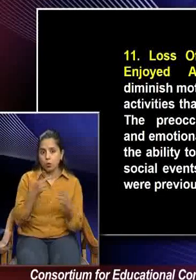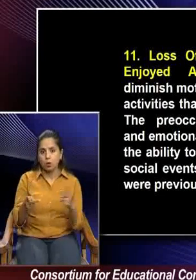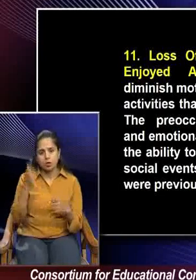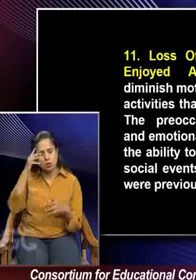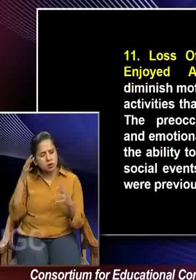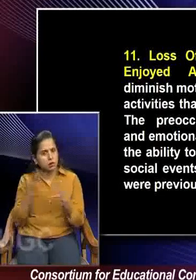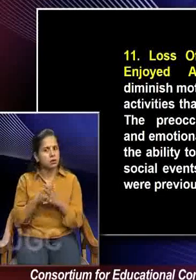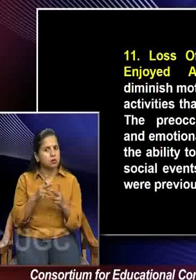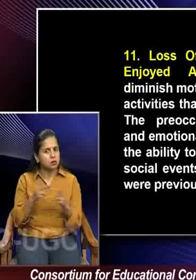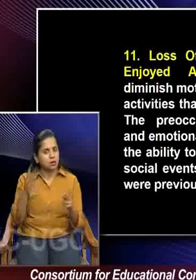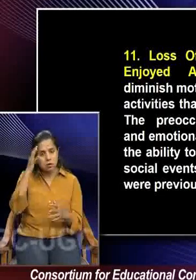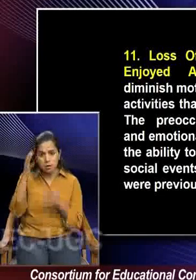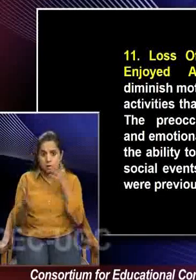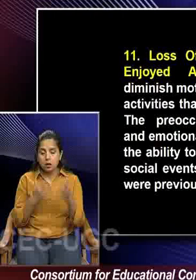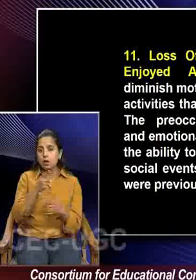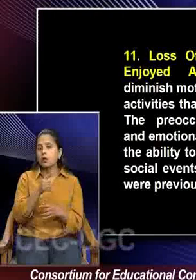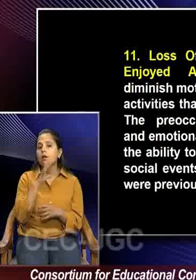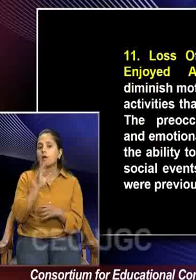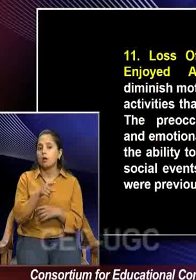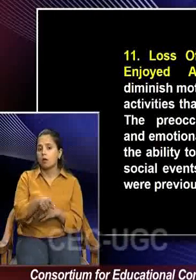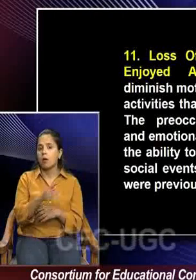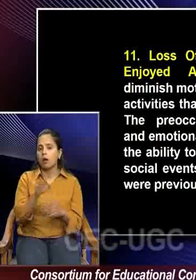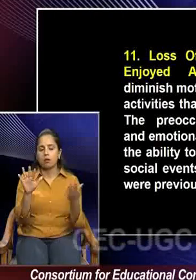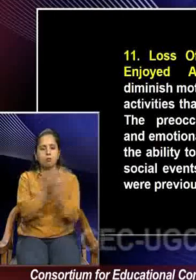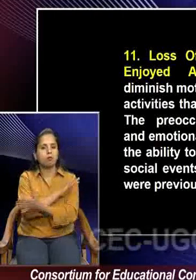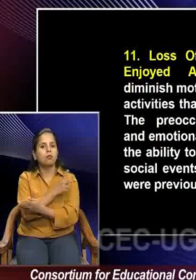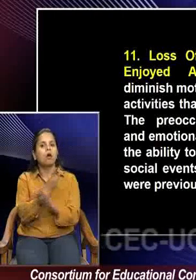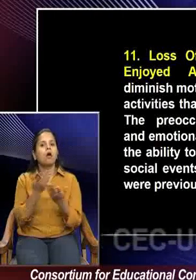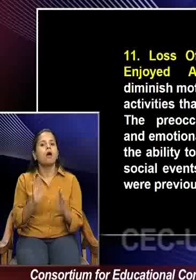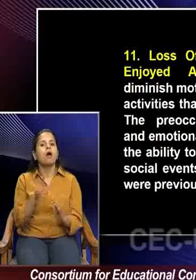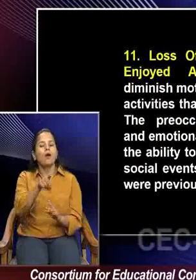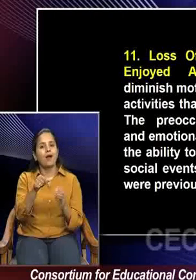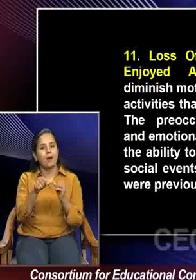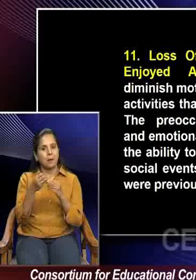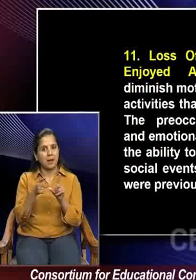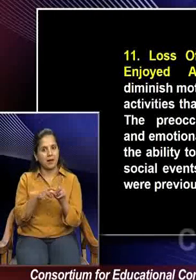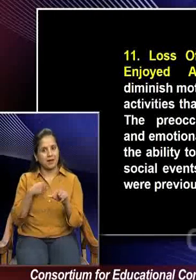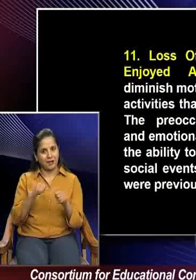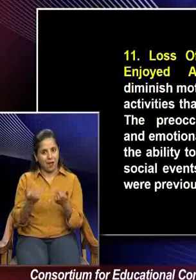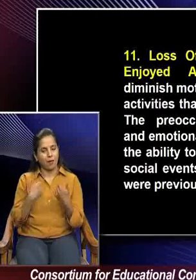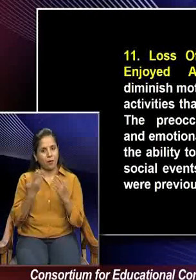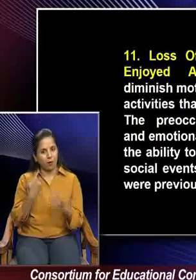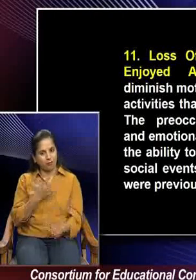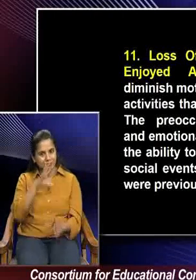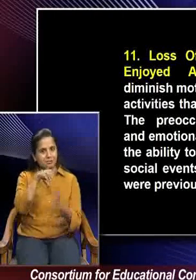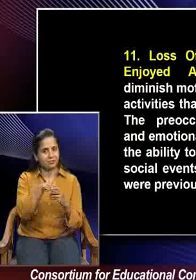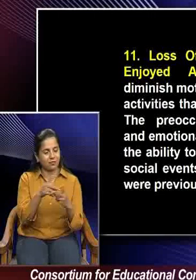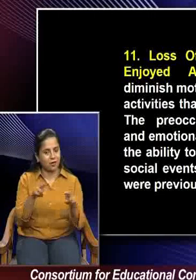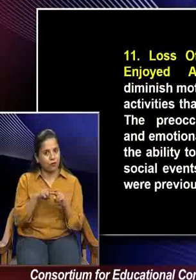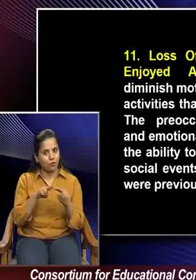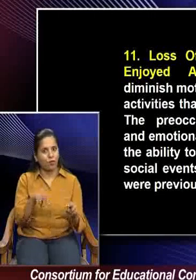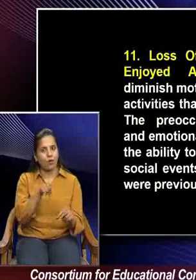strain can actually overshadow the ability to engage fully